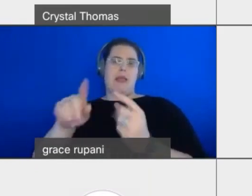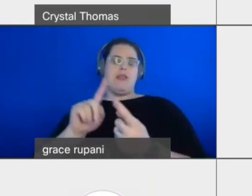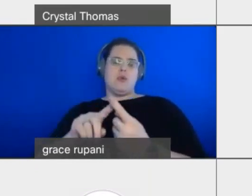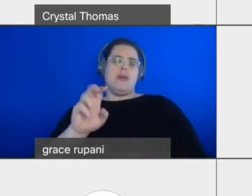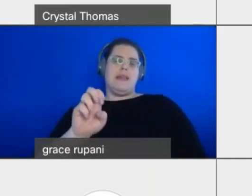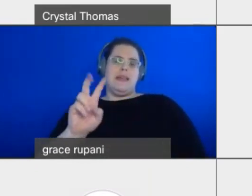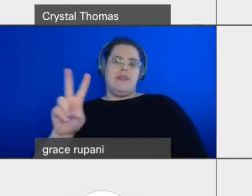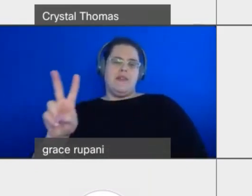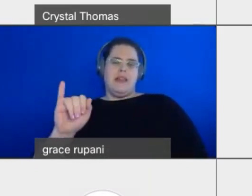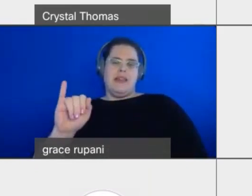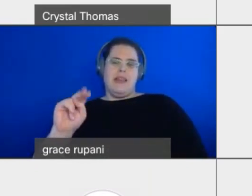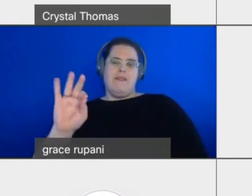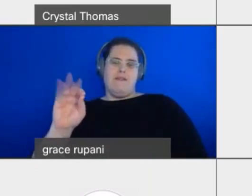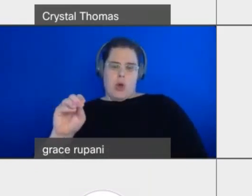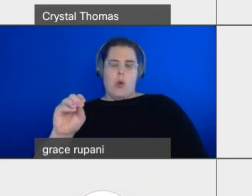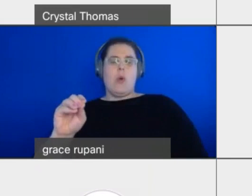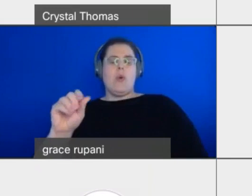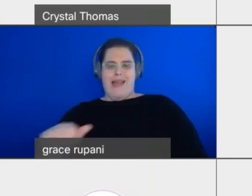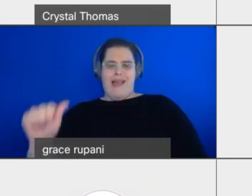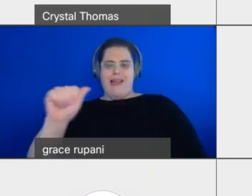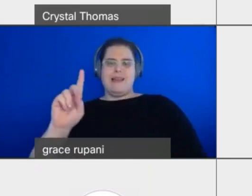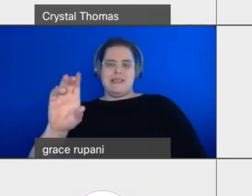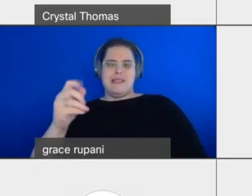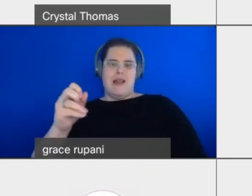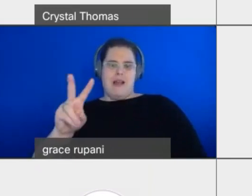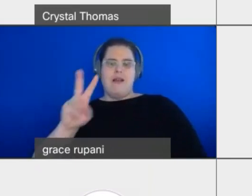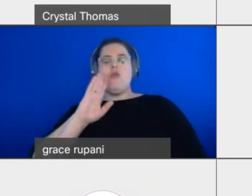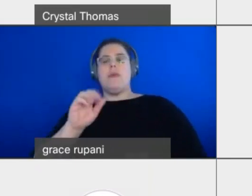on the next agenda at the monthly stakeholder meeting.